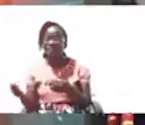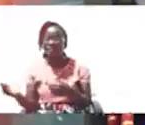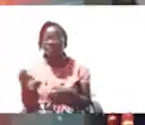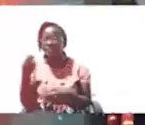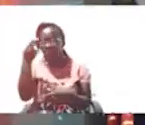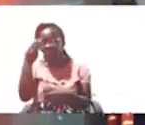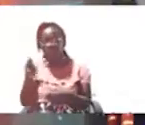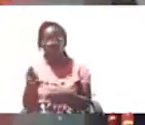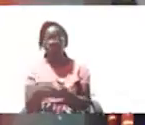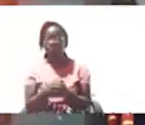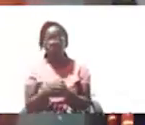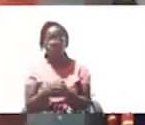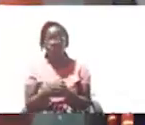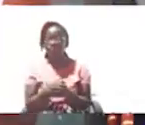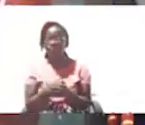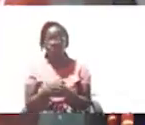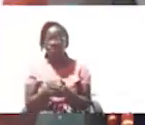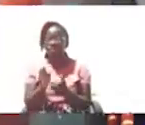pool,